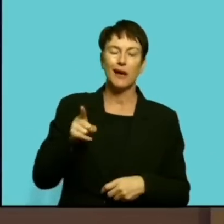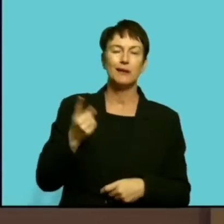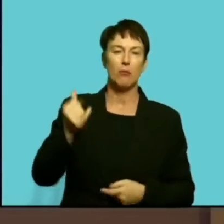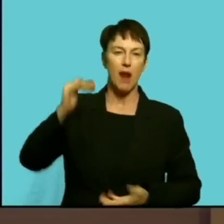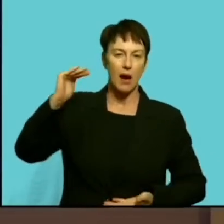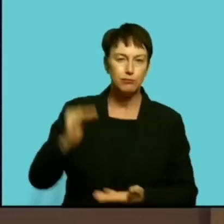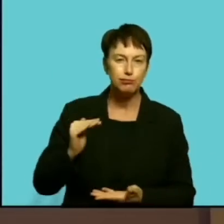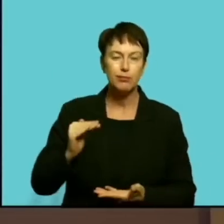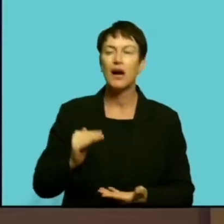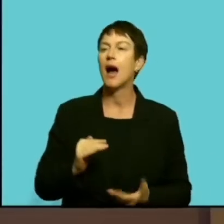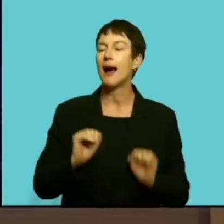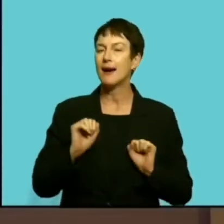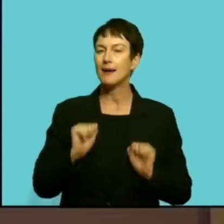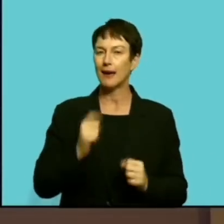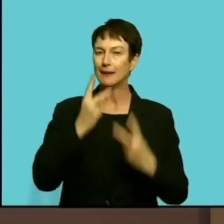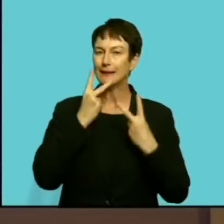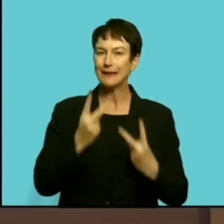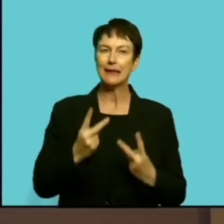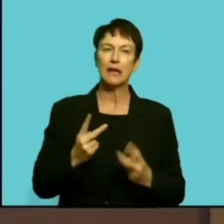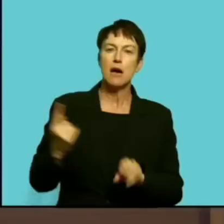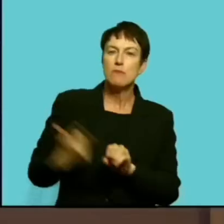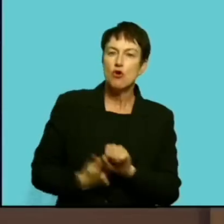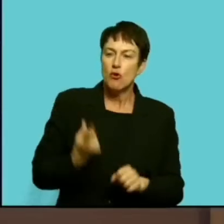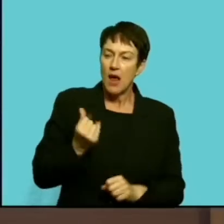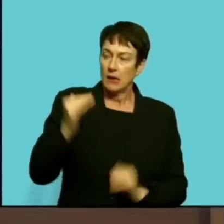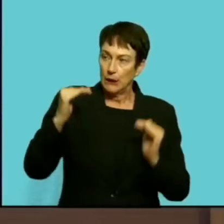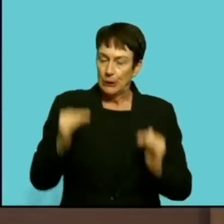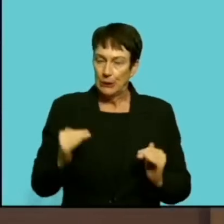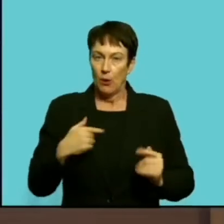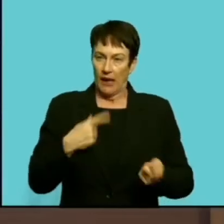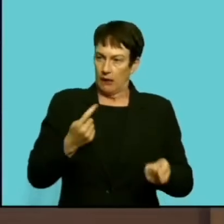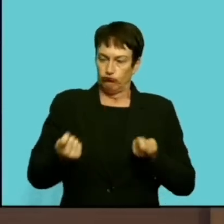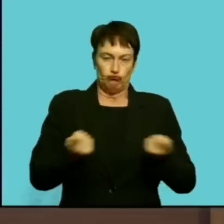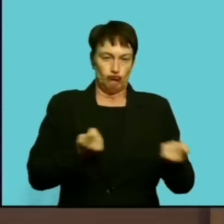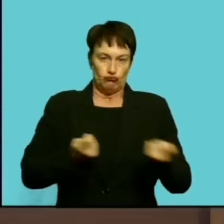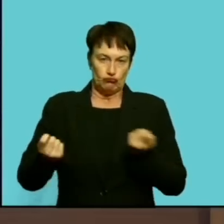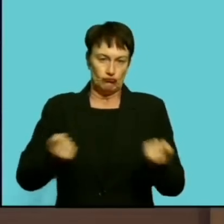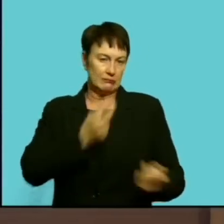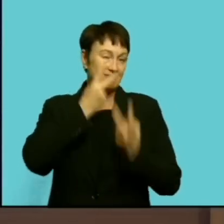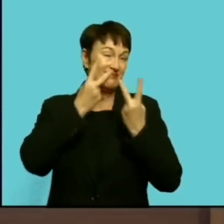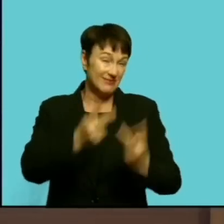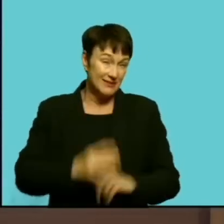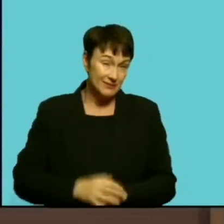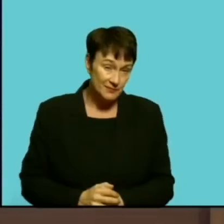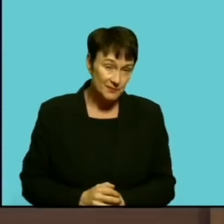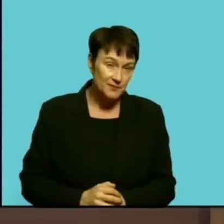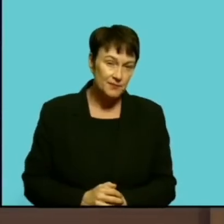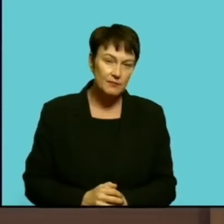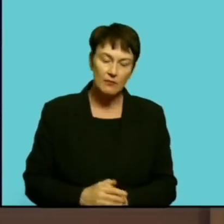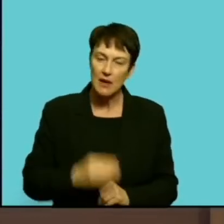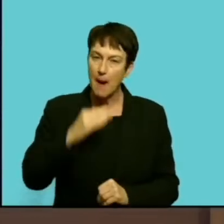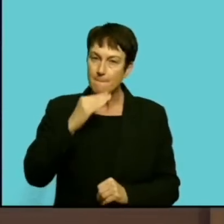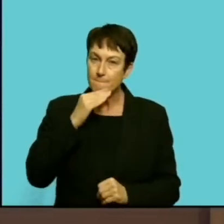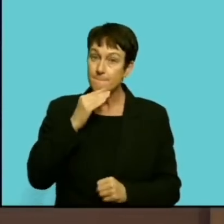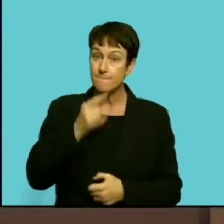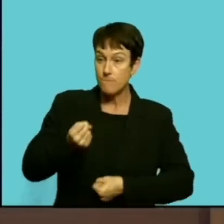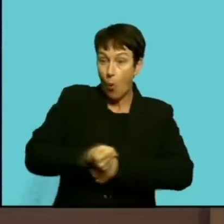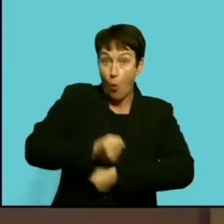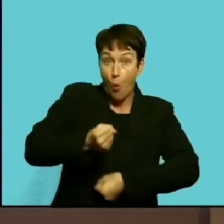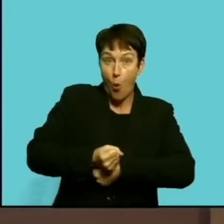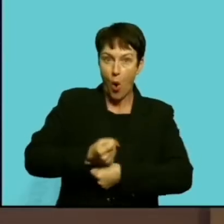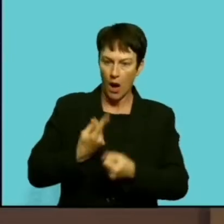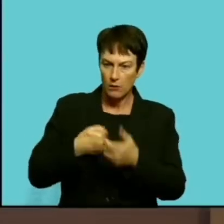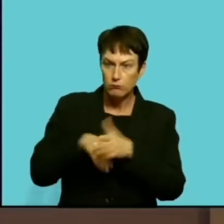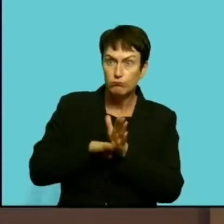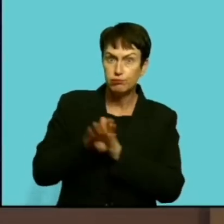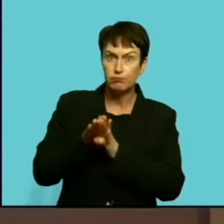and keeping wage growth in line with productivity gains. Such steps will enhance the effectiveness of monetary